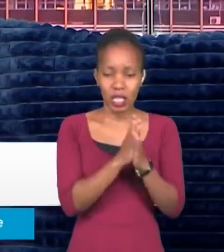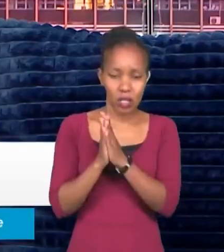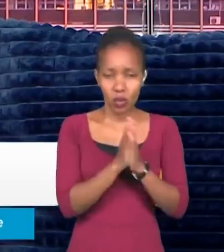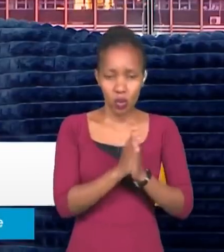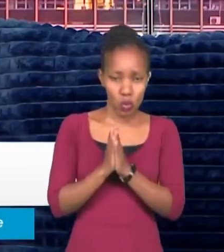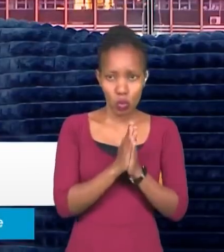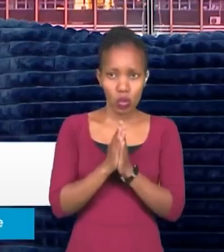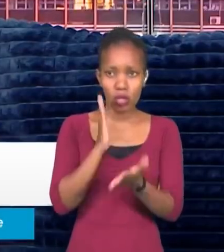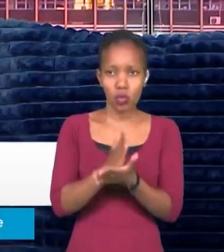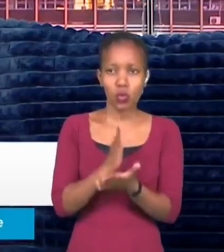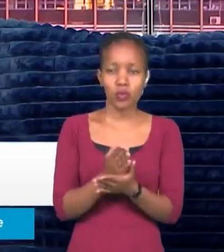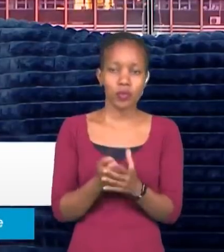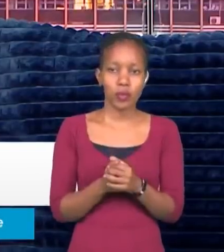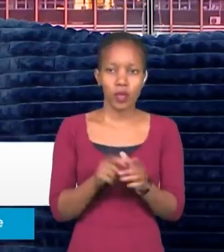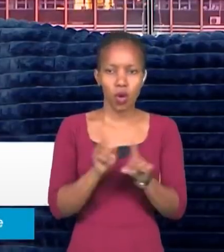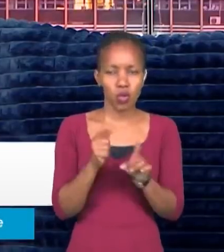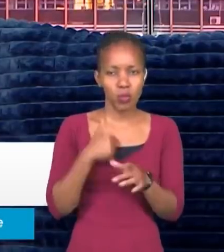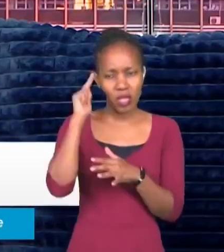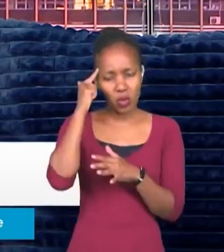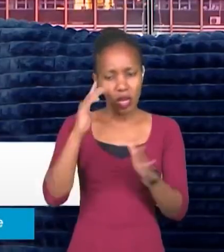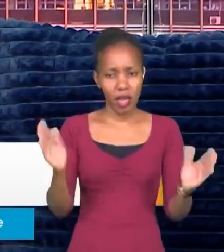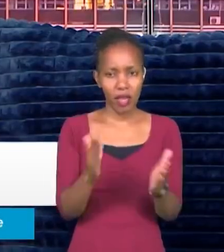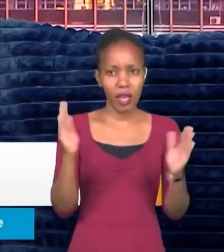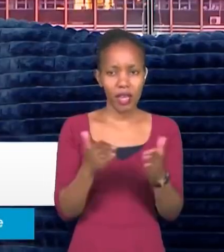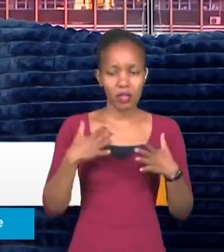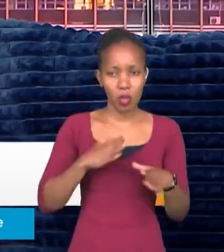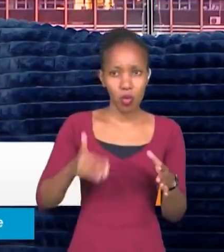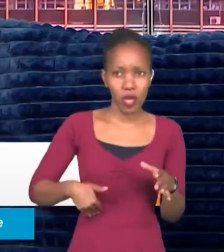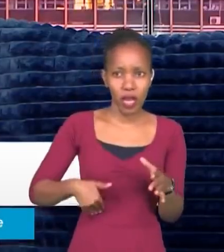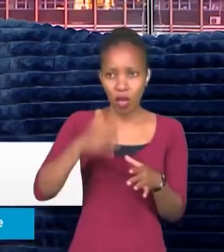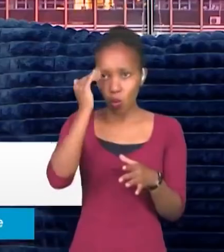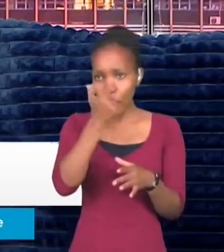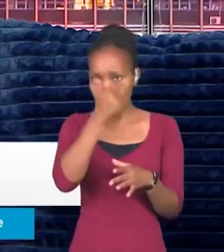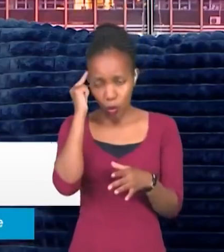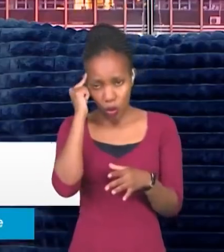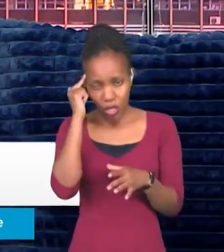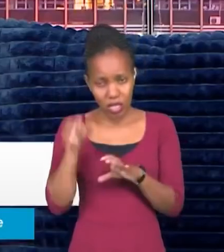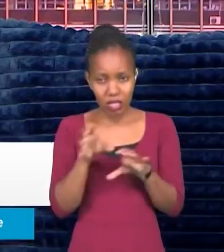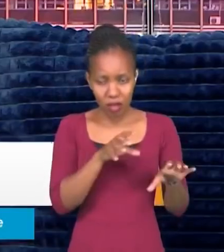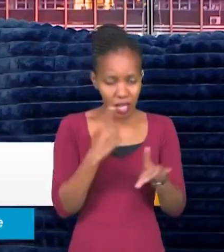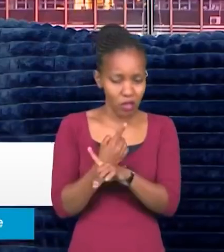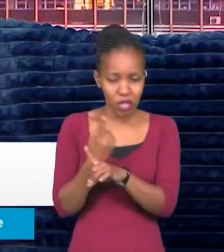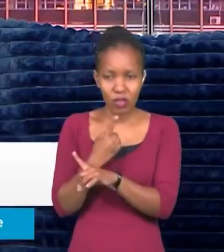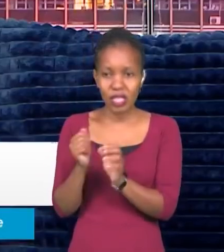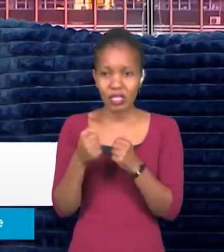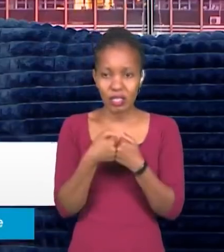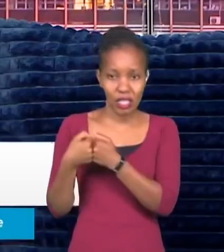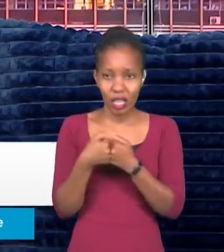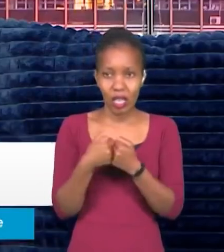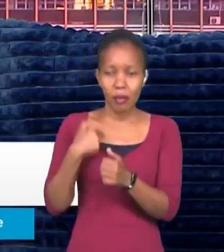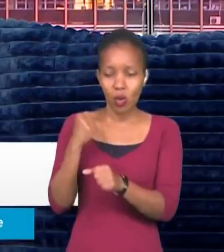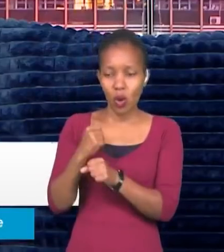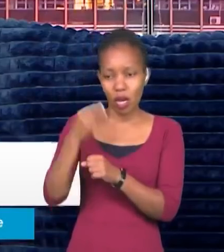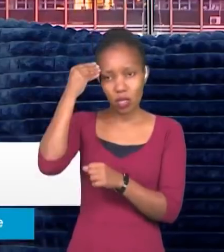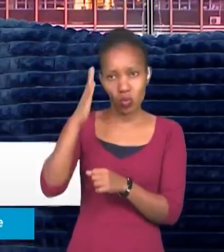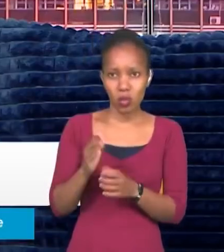is. And also, I thought of encouraging the young people, mm-hmm, because they go through various challenges. I work with students,